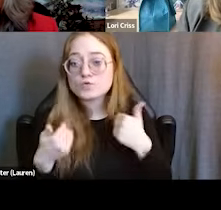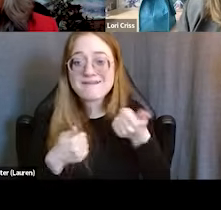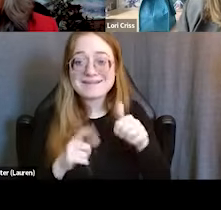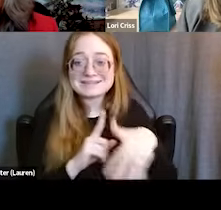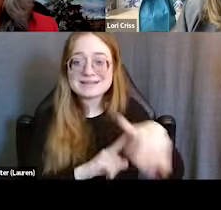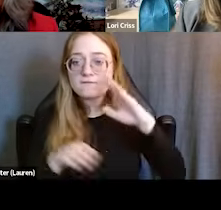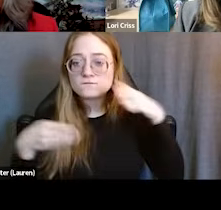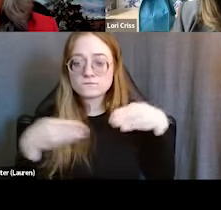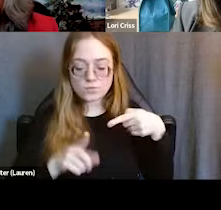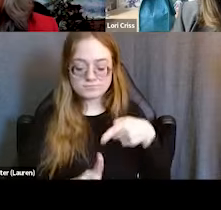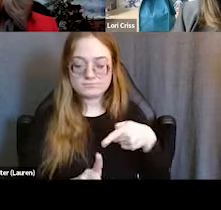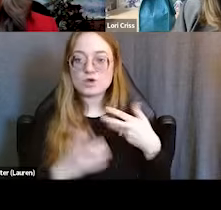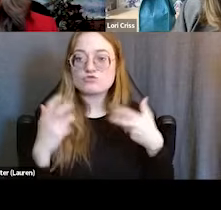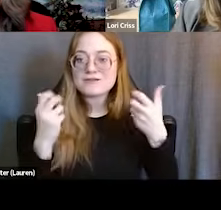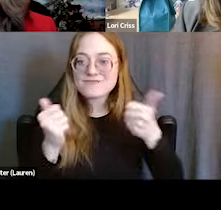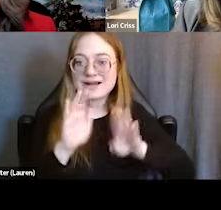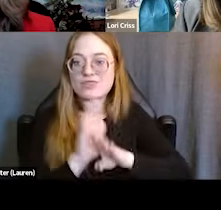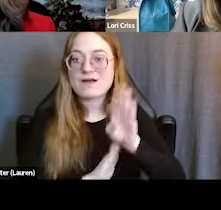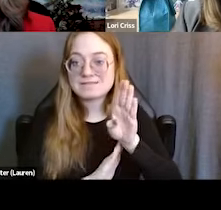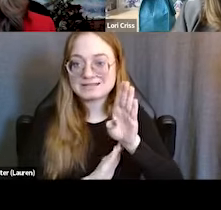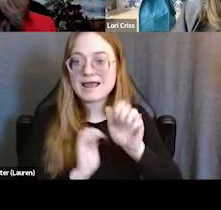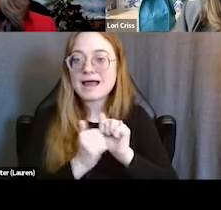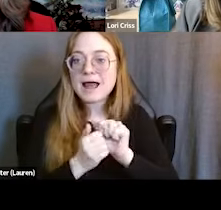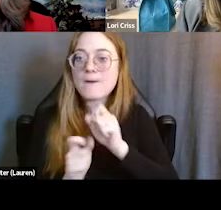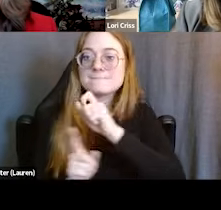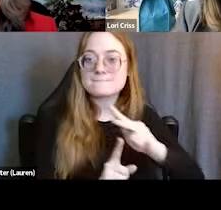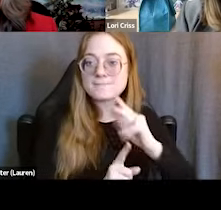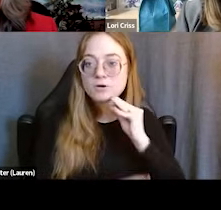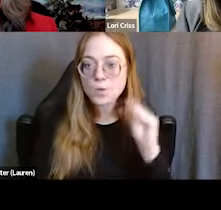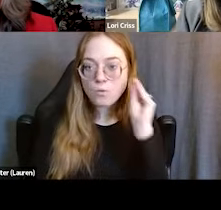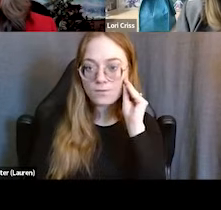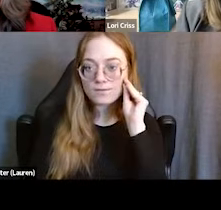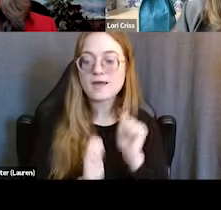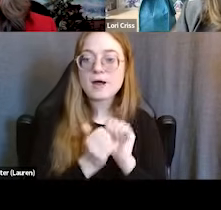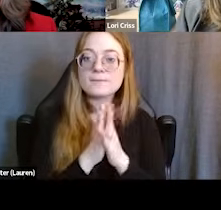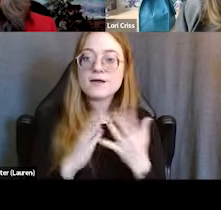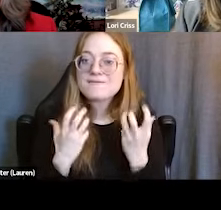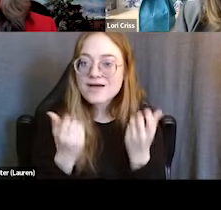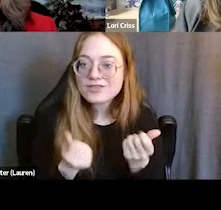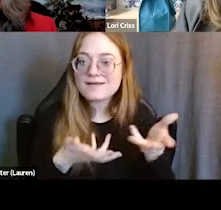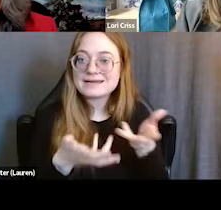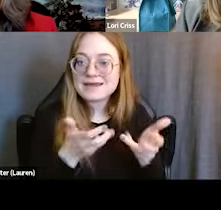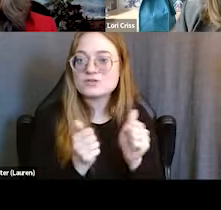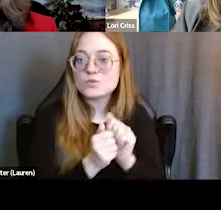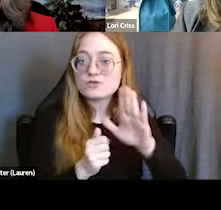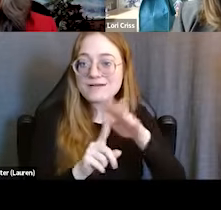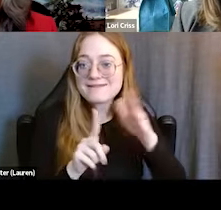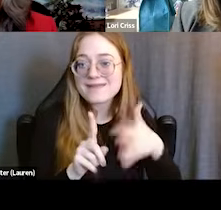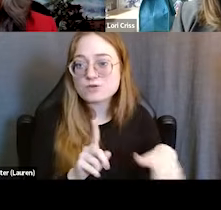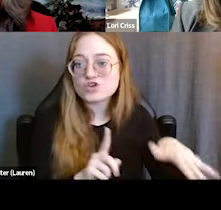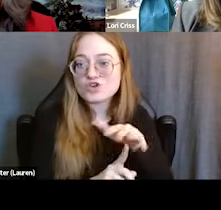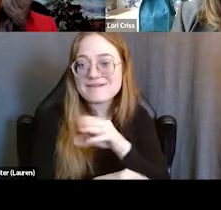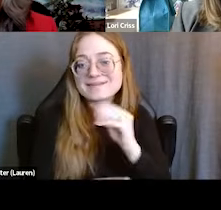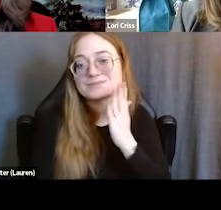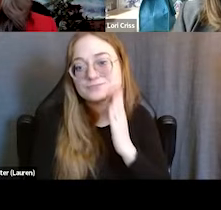on recovery and thriving, how to get back home, how to be healthy and engaged there in the neighborhood and at school as